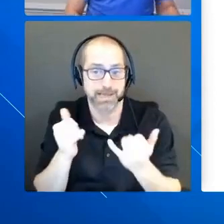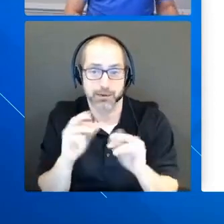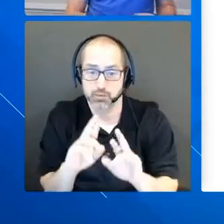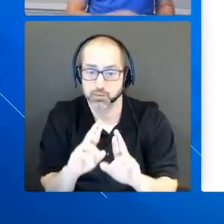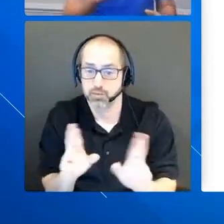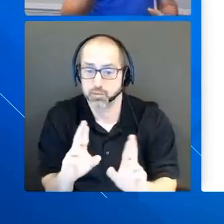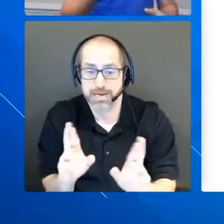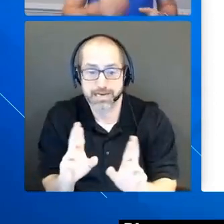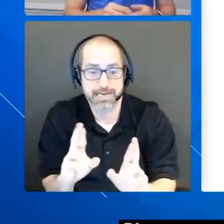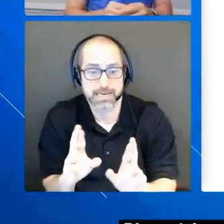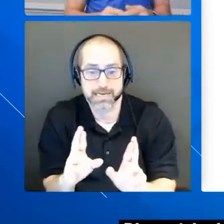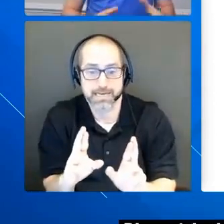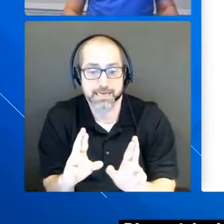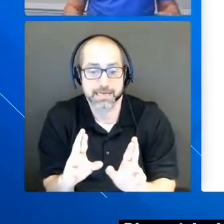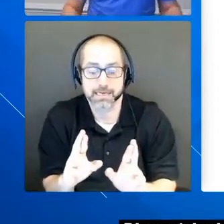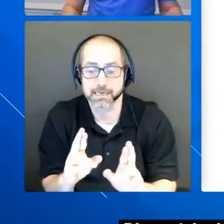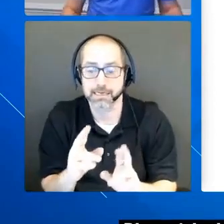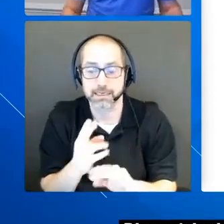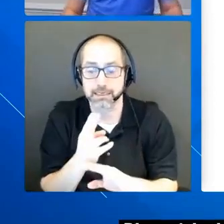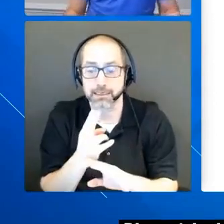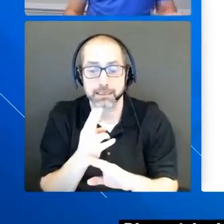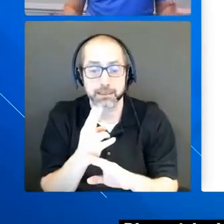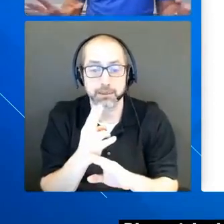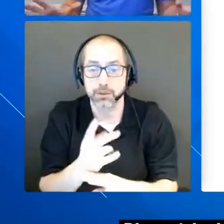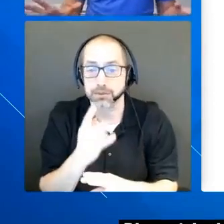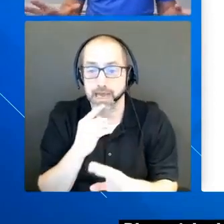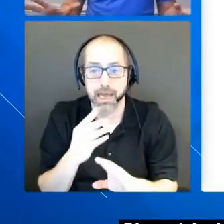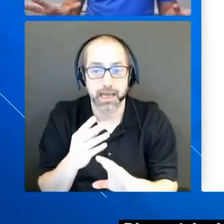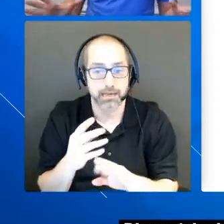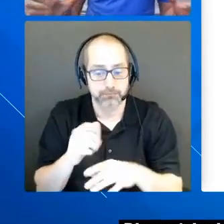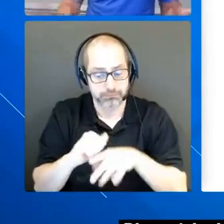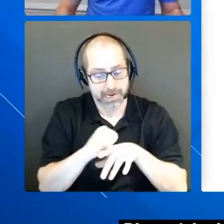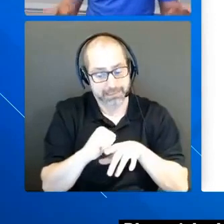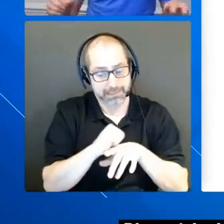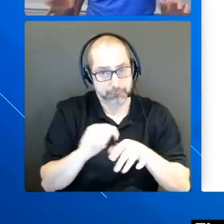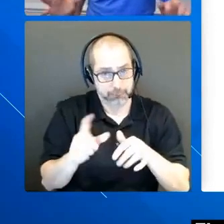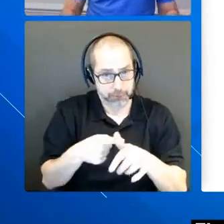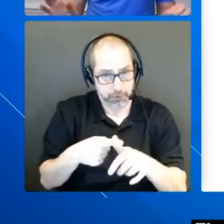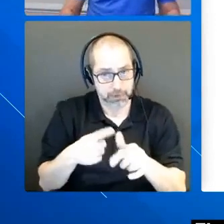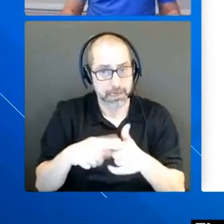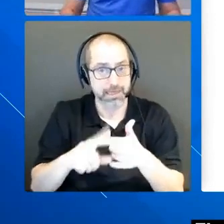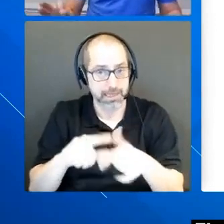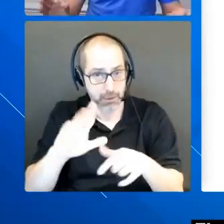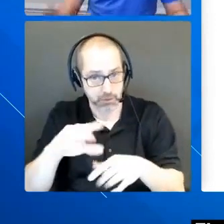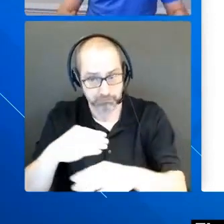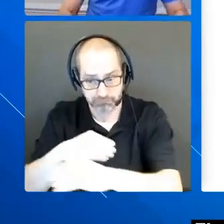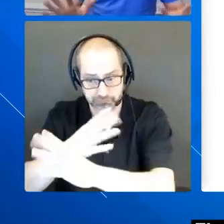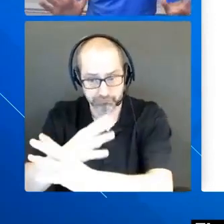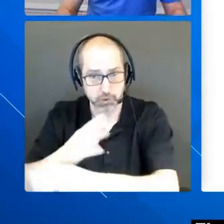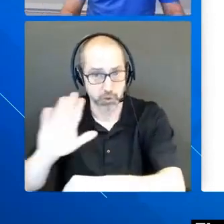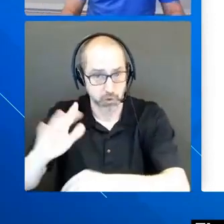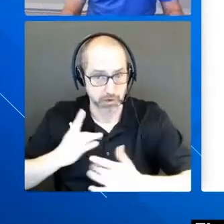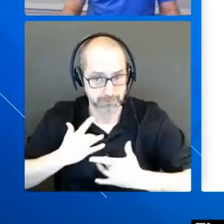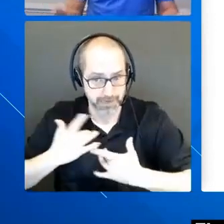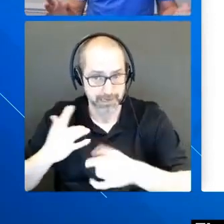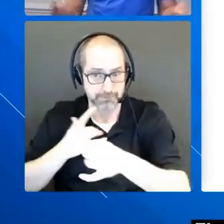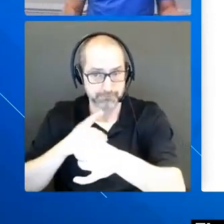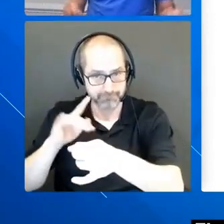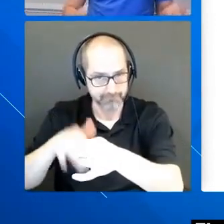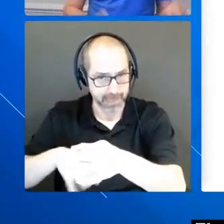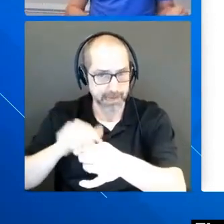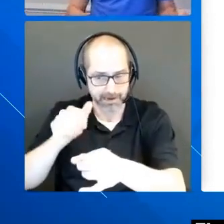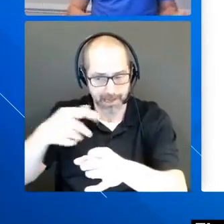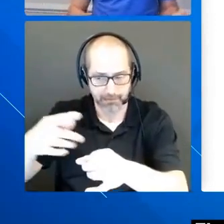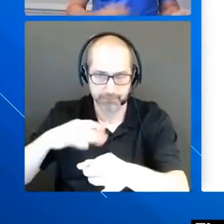play around with them in advance. They really will help you one day, I guarantee it.